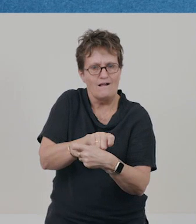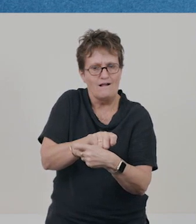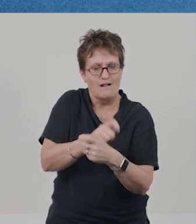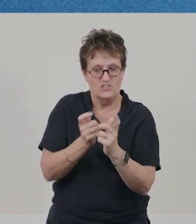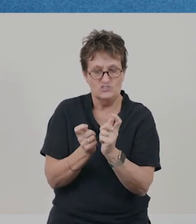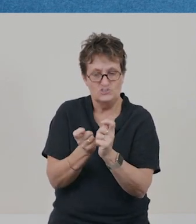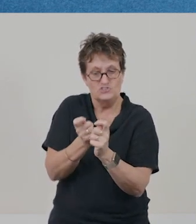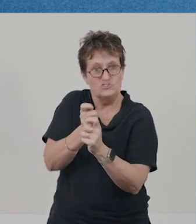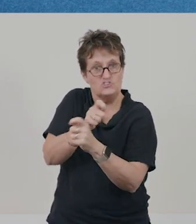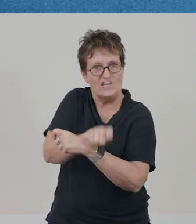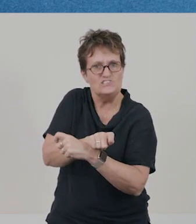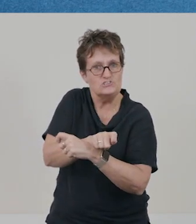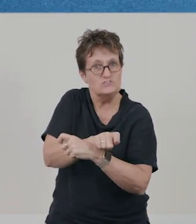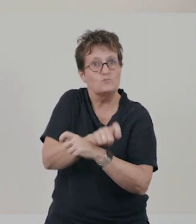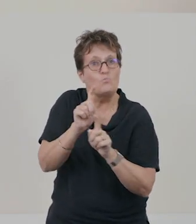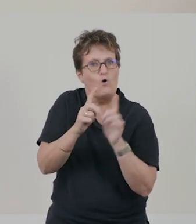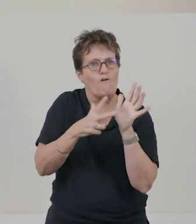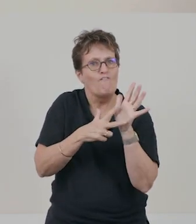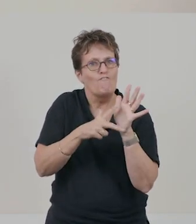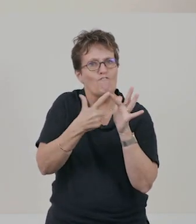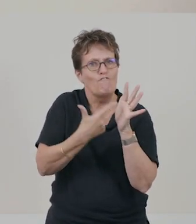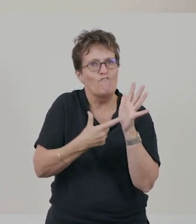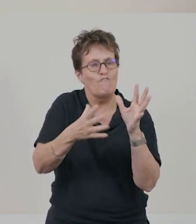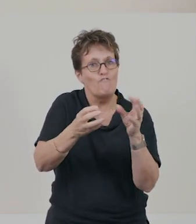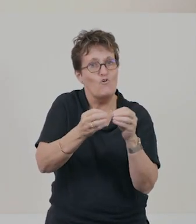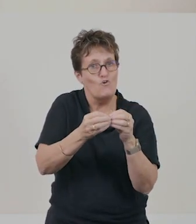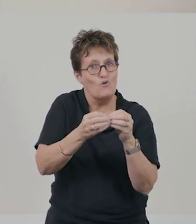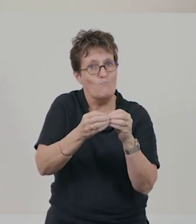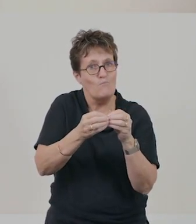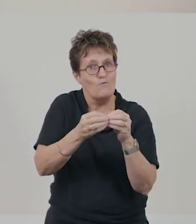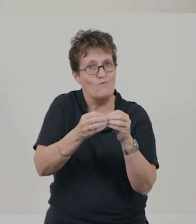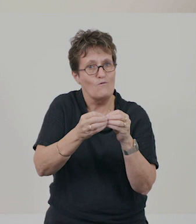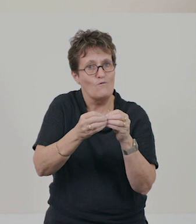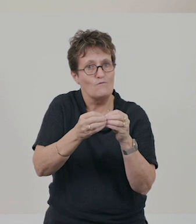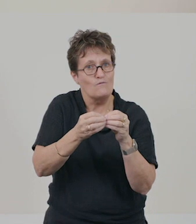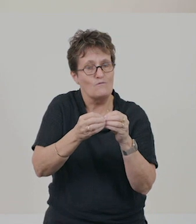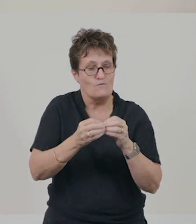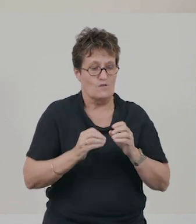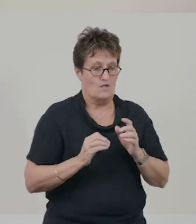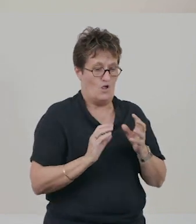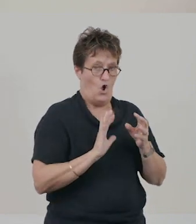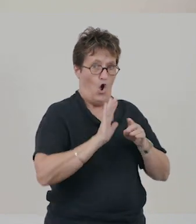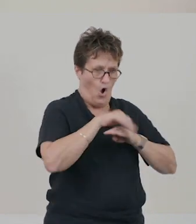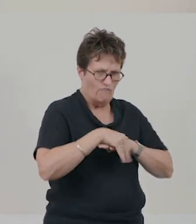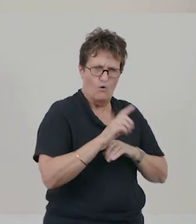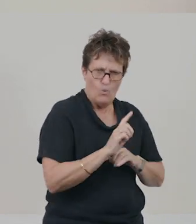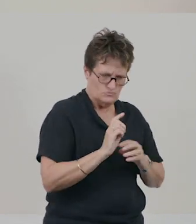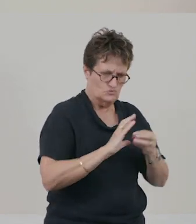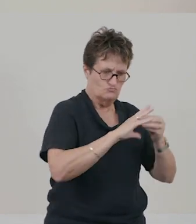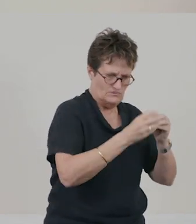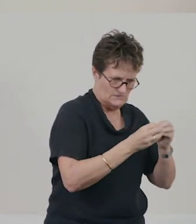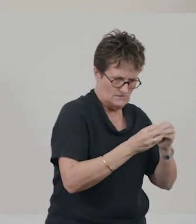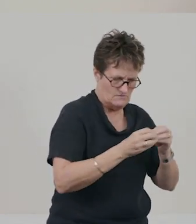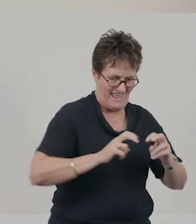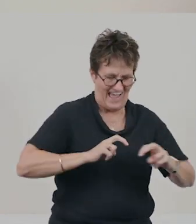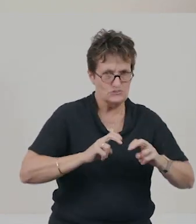Changes is the verb in my sentence. I now have what my sentence is about, the chrysalis,